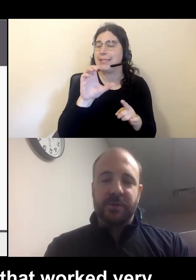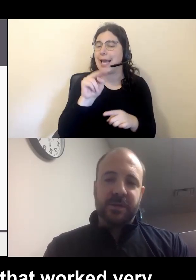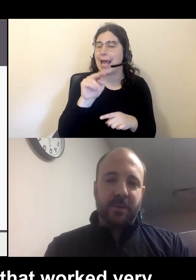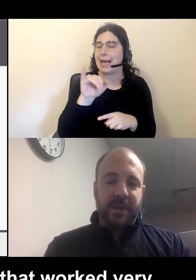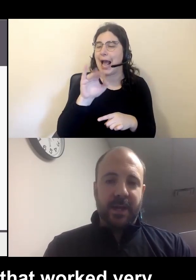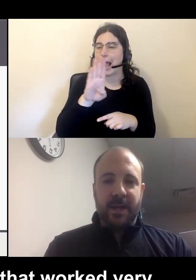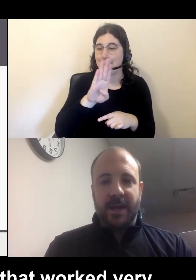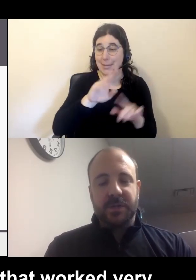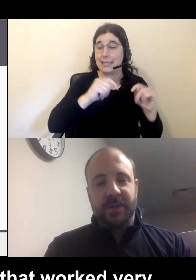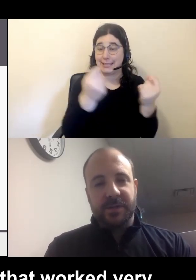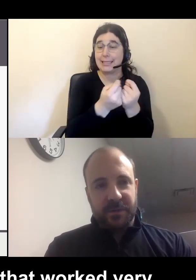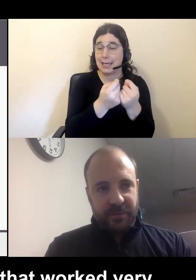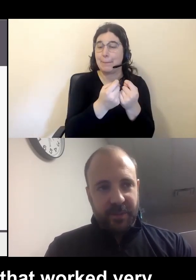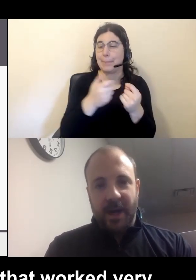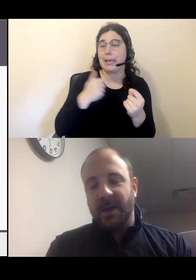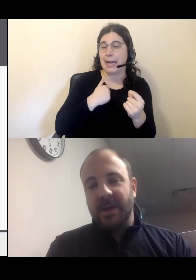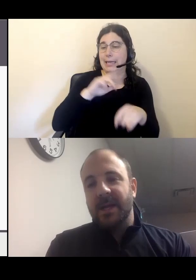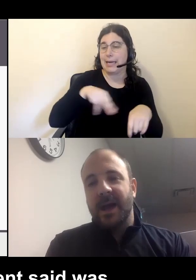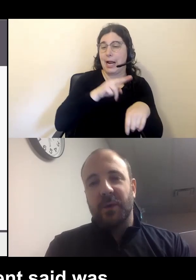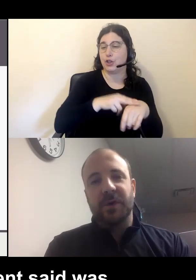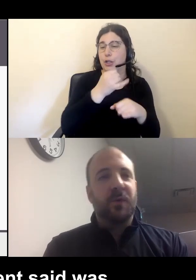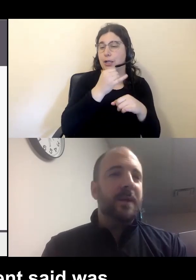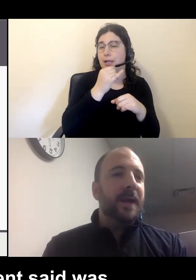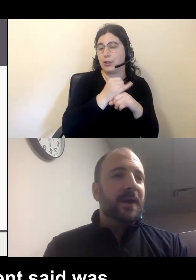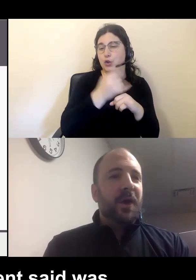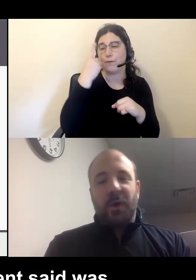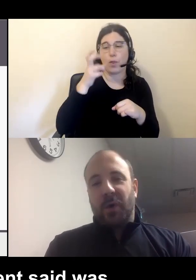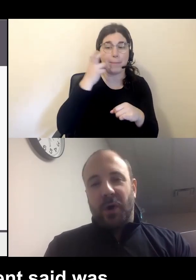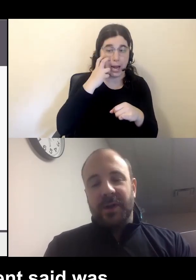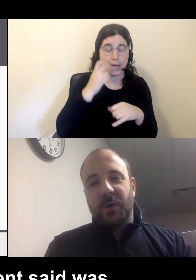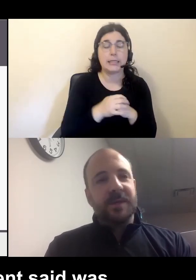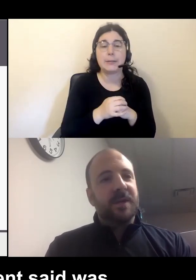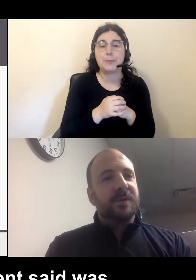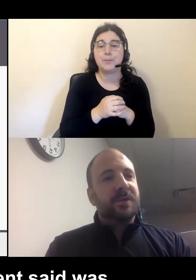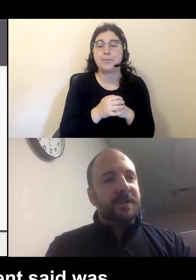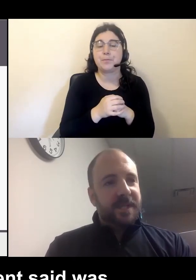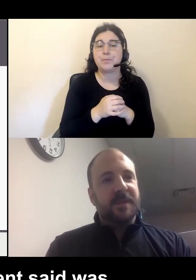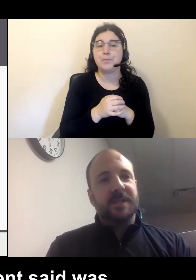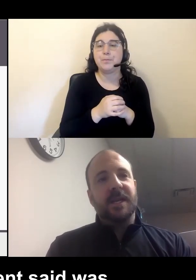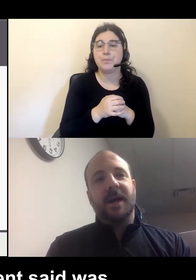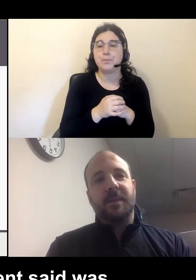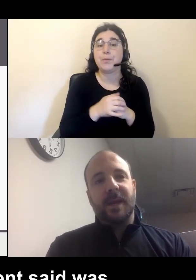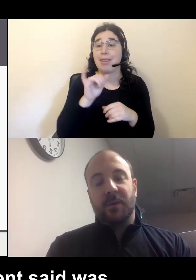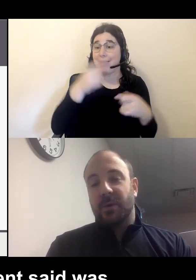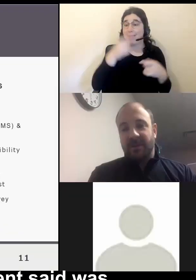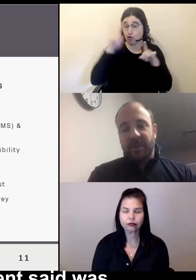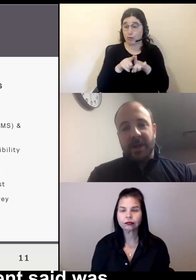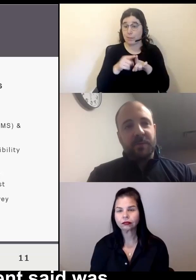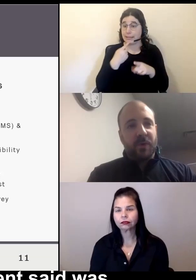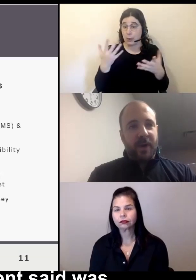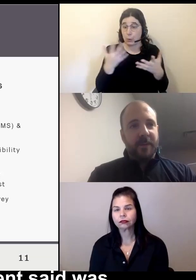very closely with the Canadian National Institute for the Blind. In our agreement, all the agreement said was to assist the CNIB